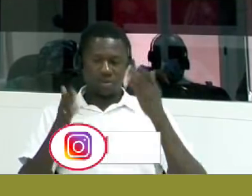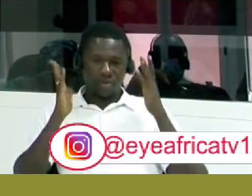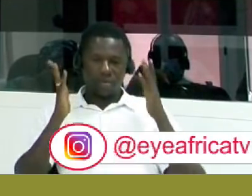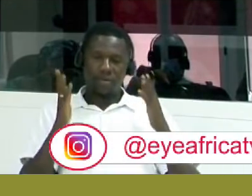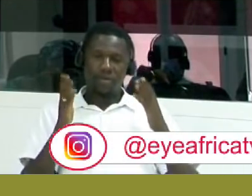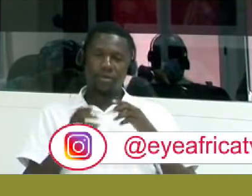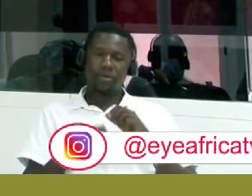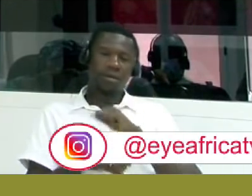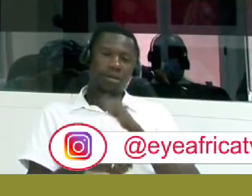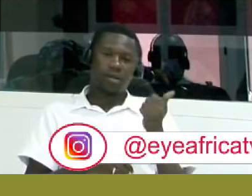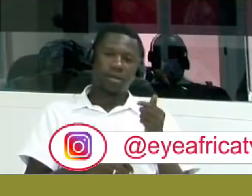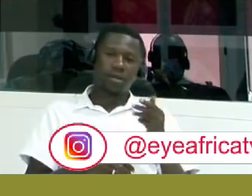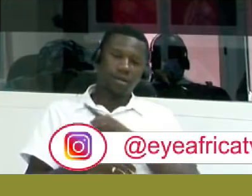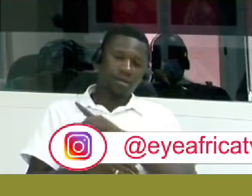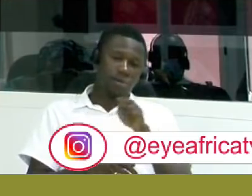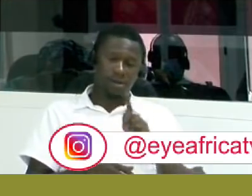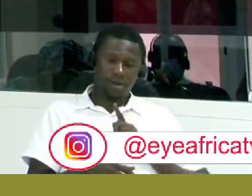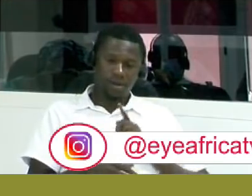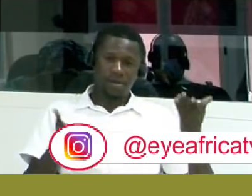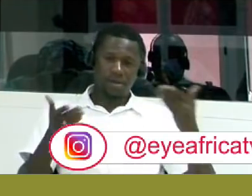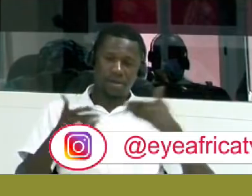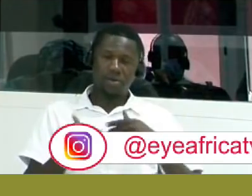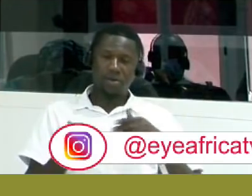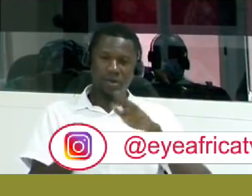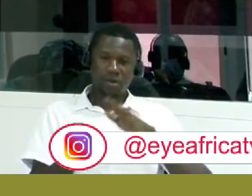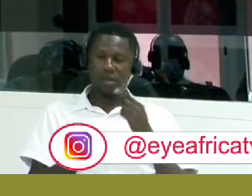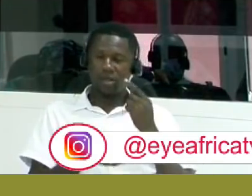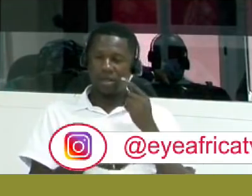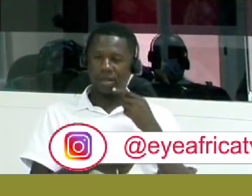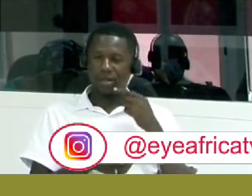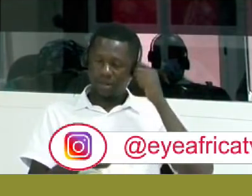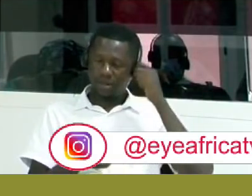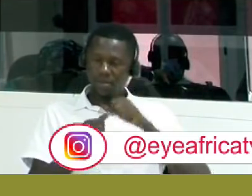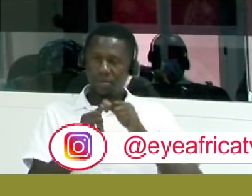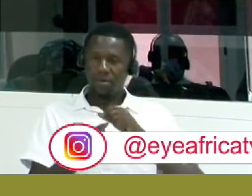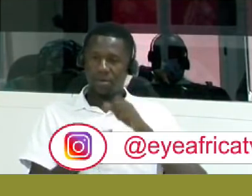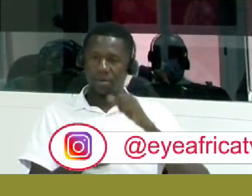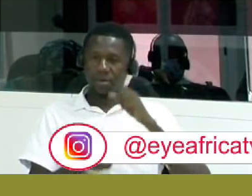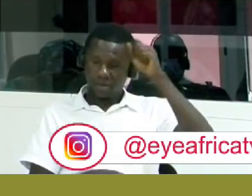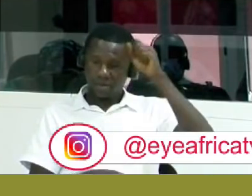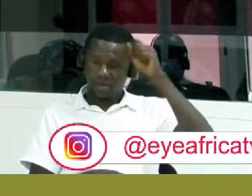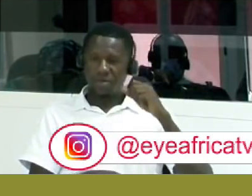came. And on that day, I remember the president was supposed to travel.